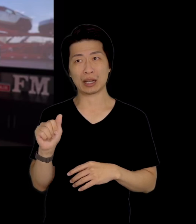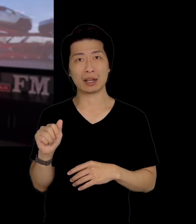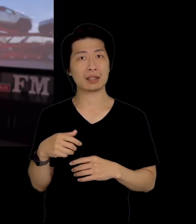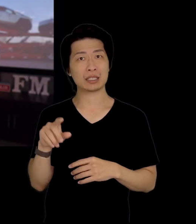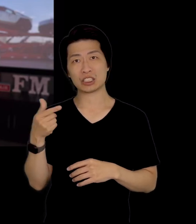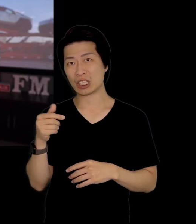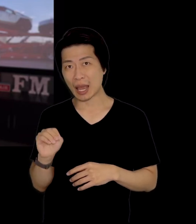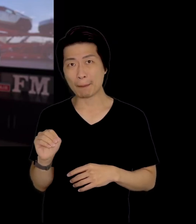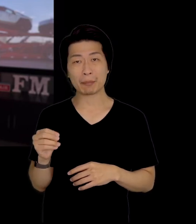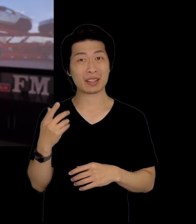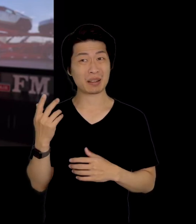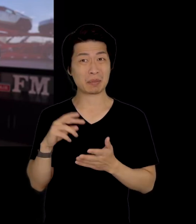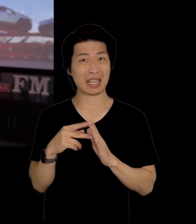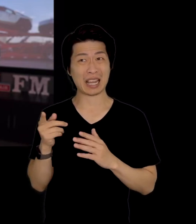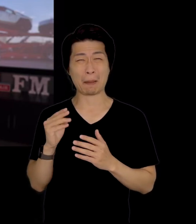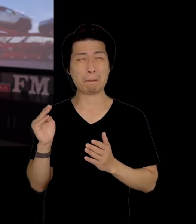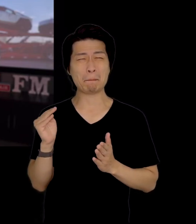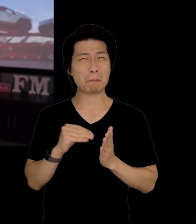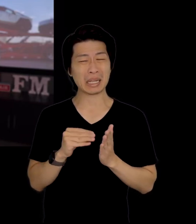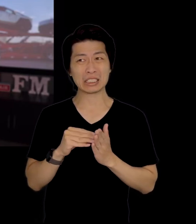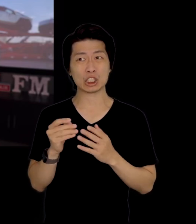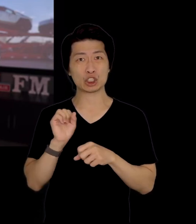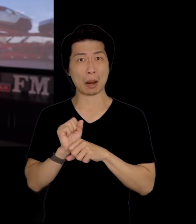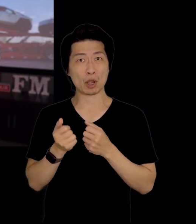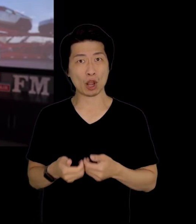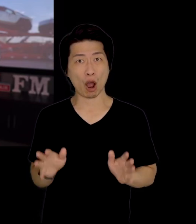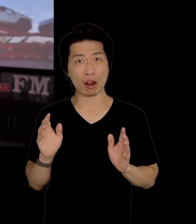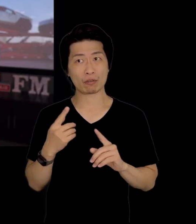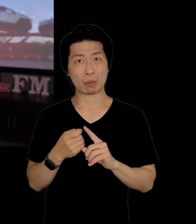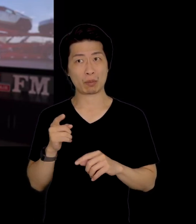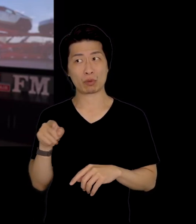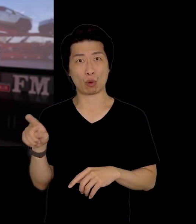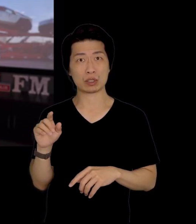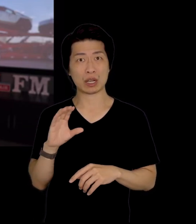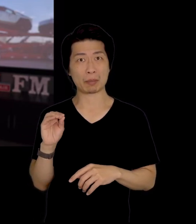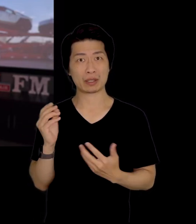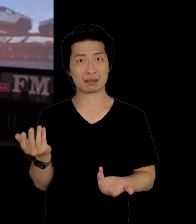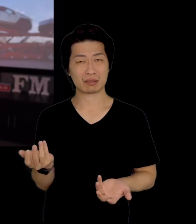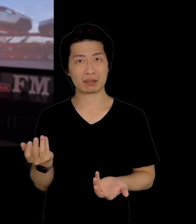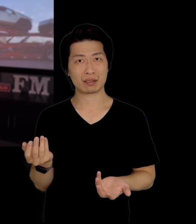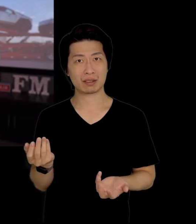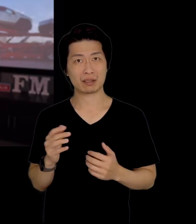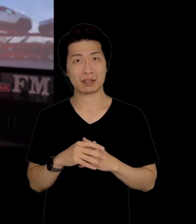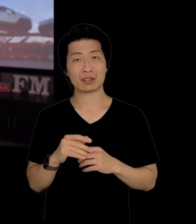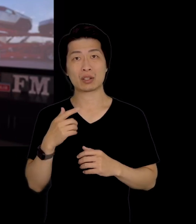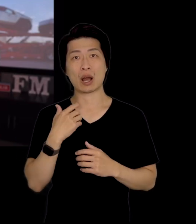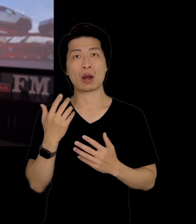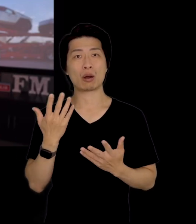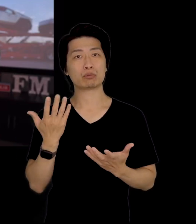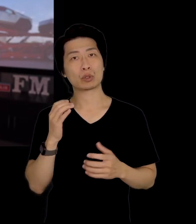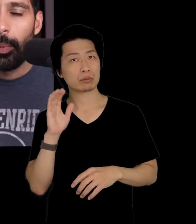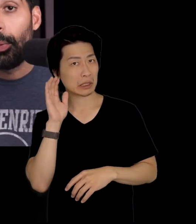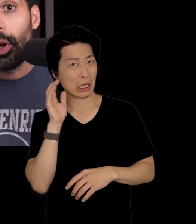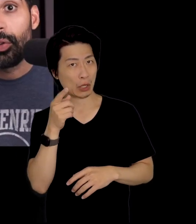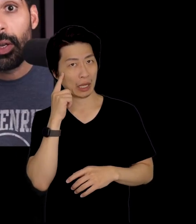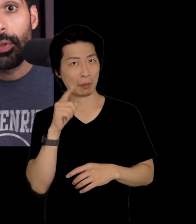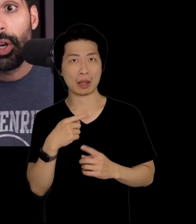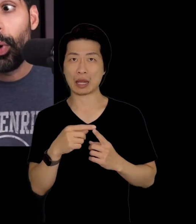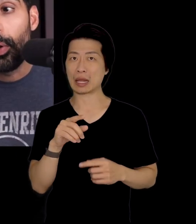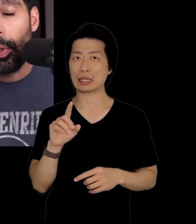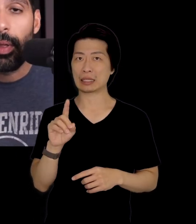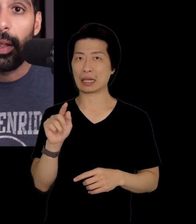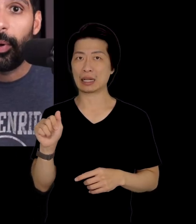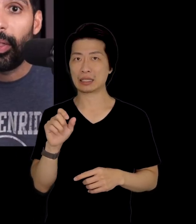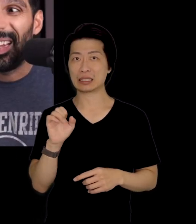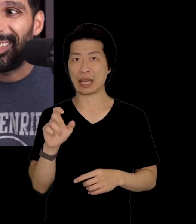Same thing with Toyota, same thing with GM, and that could mean millions of jobs lost from those companies in the long term. But I would also love to hear what